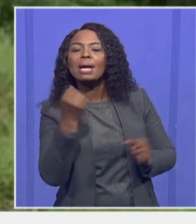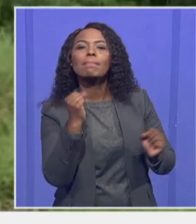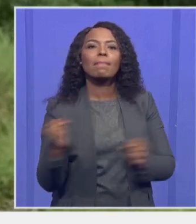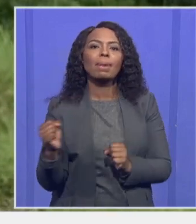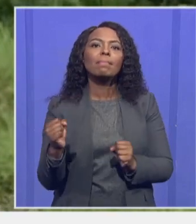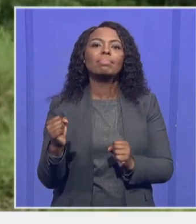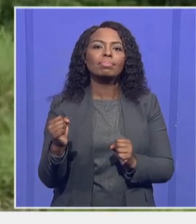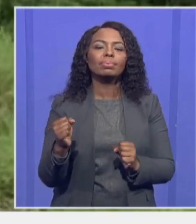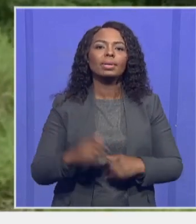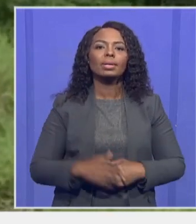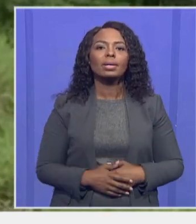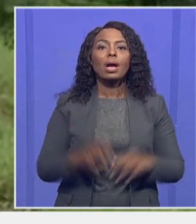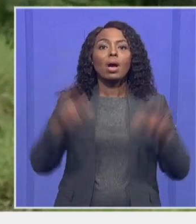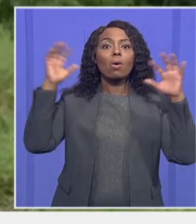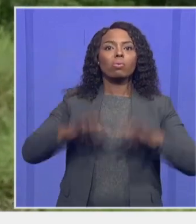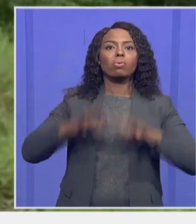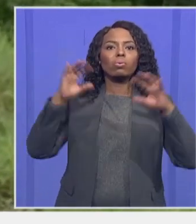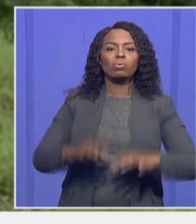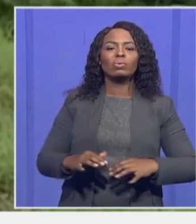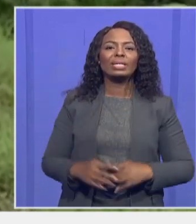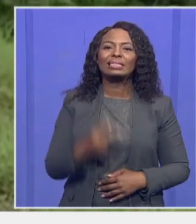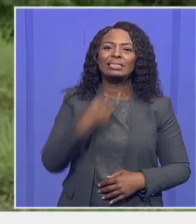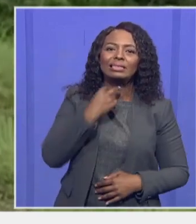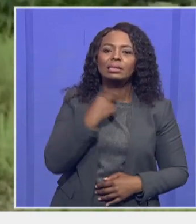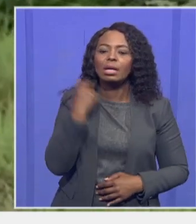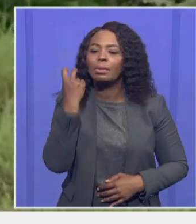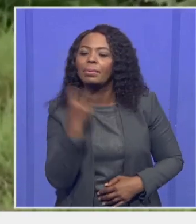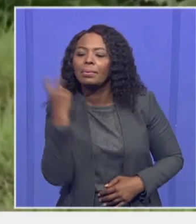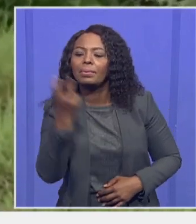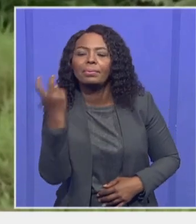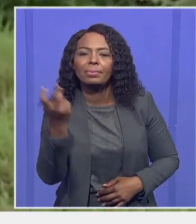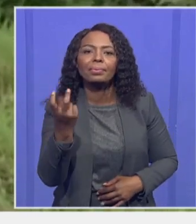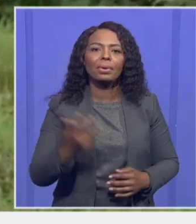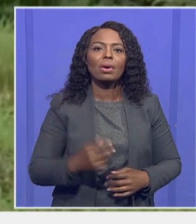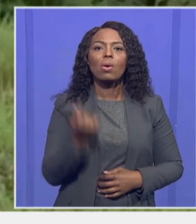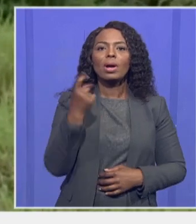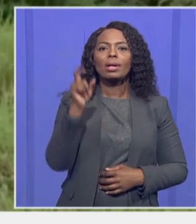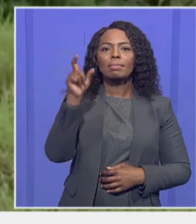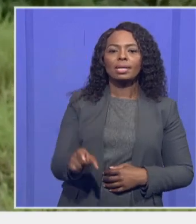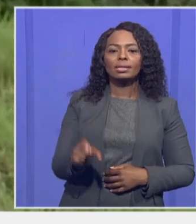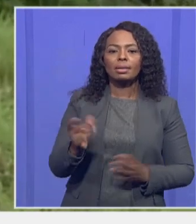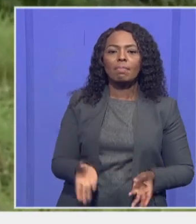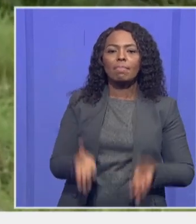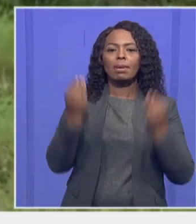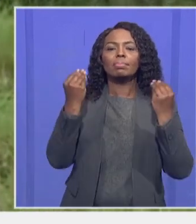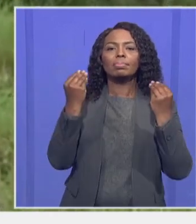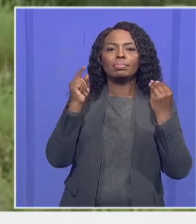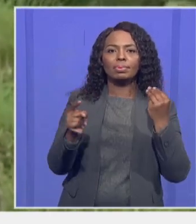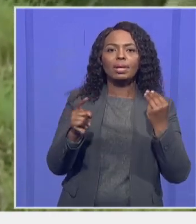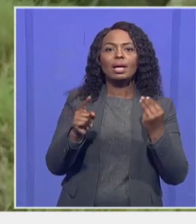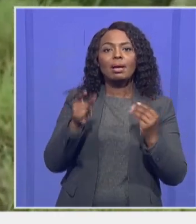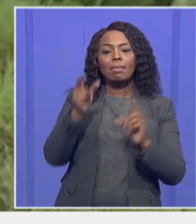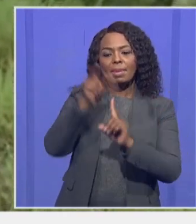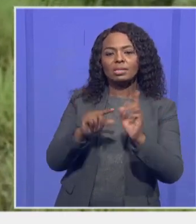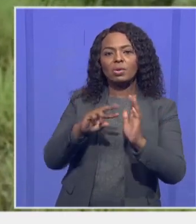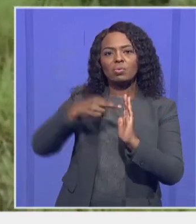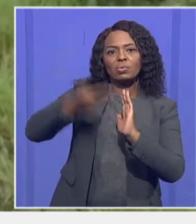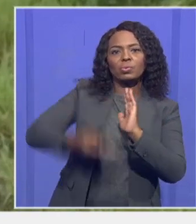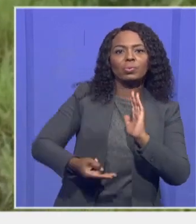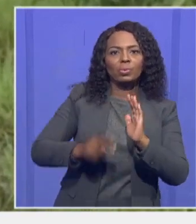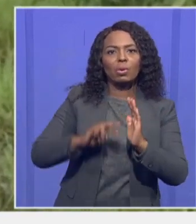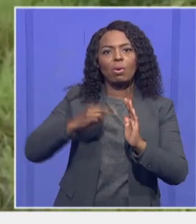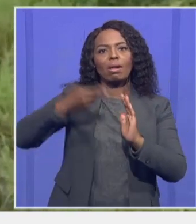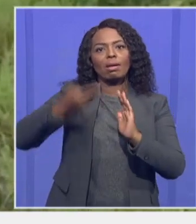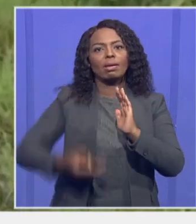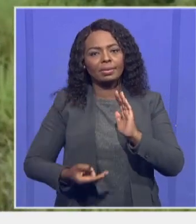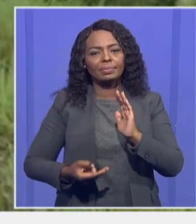unfortunately because of the rain it keeps stopping and going. But one person was found, he had drowned, and they actually